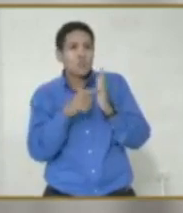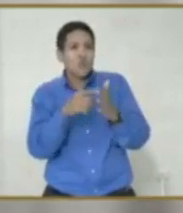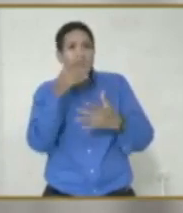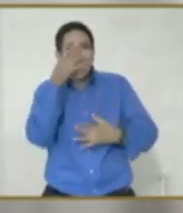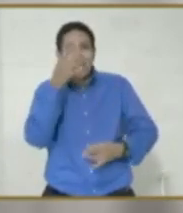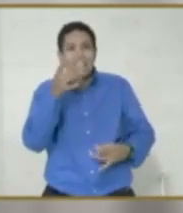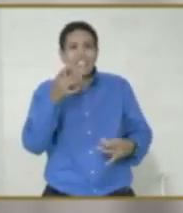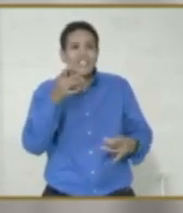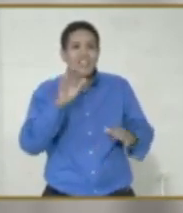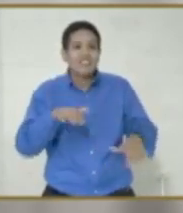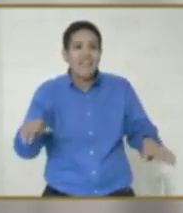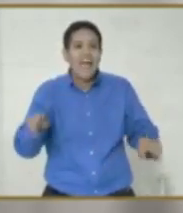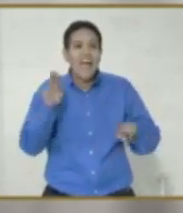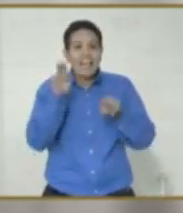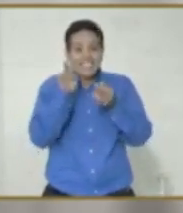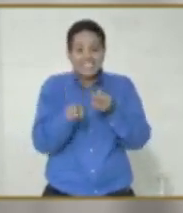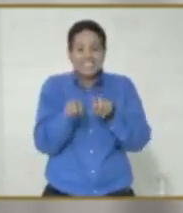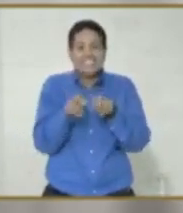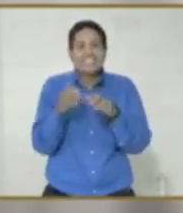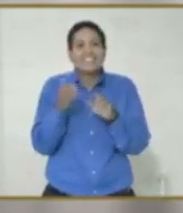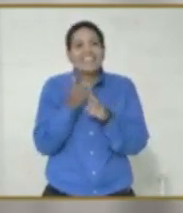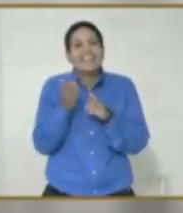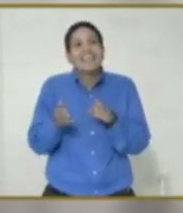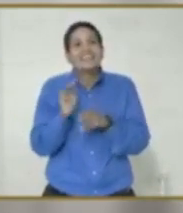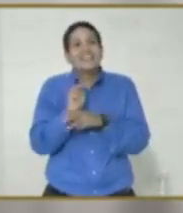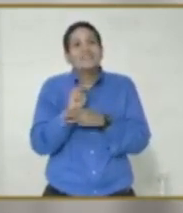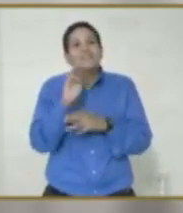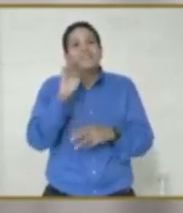beside Minister Mackenzie.